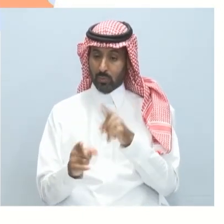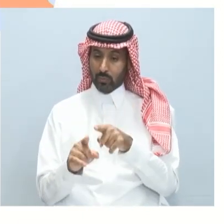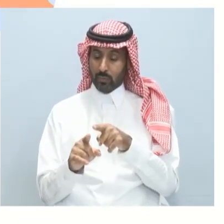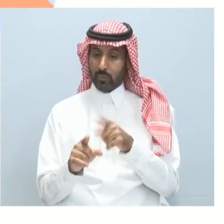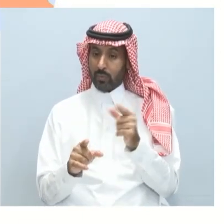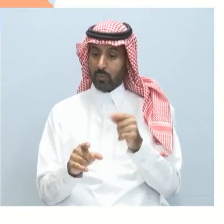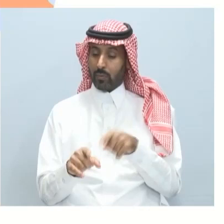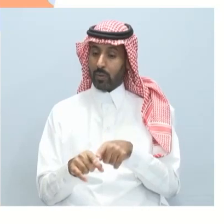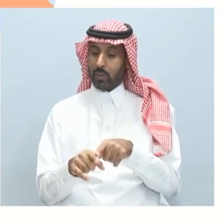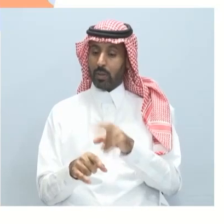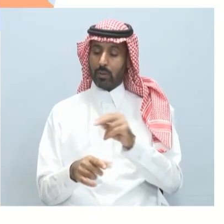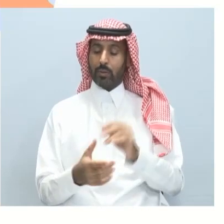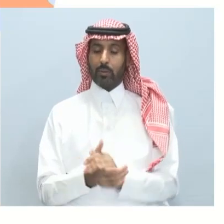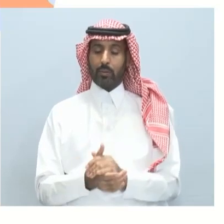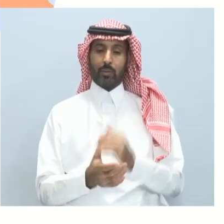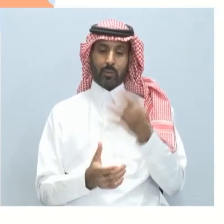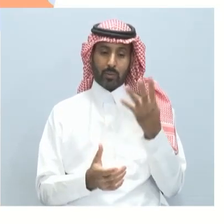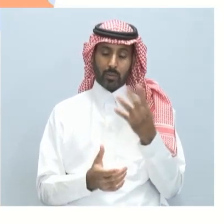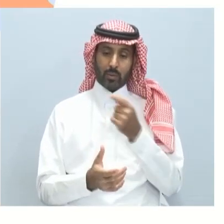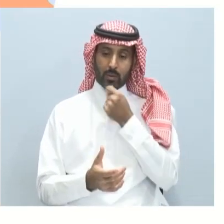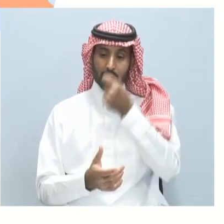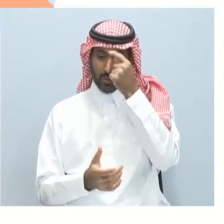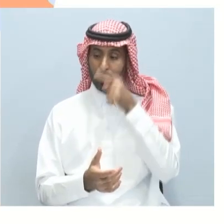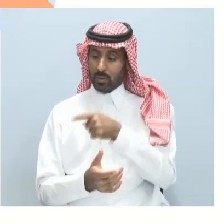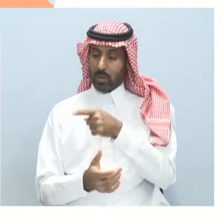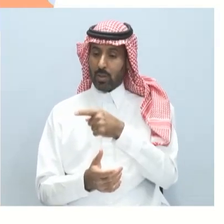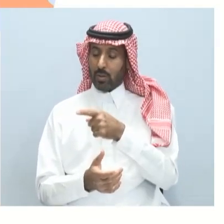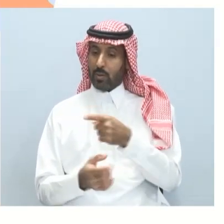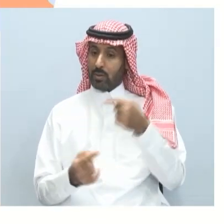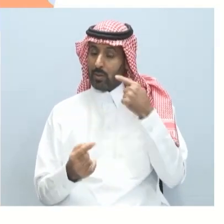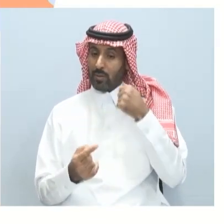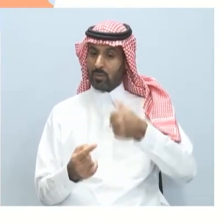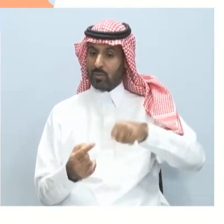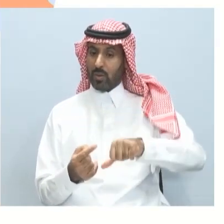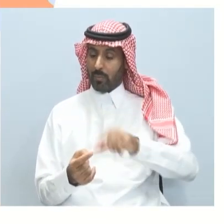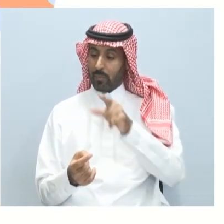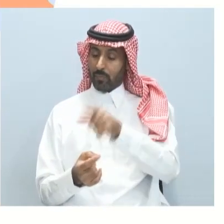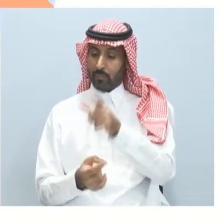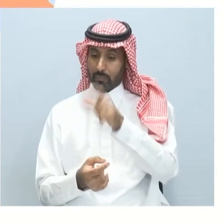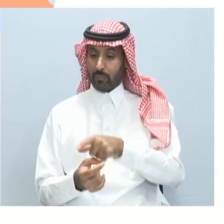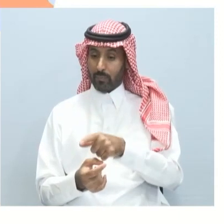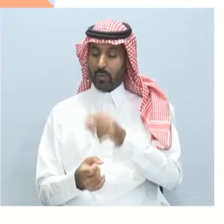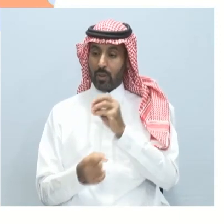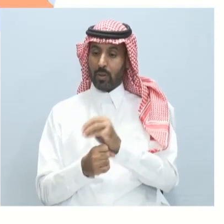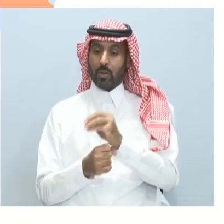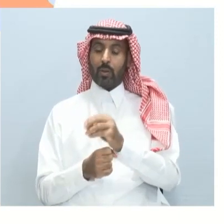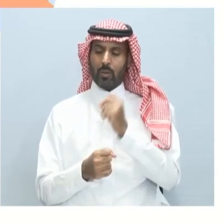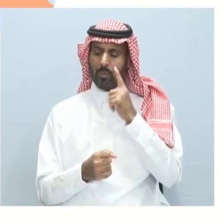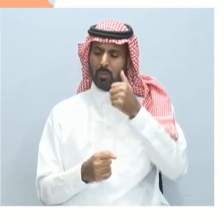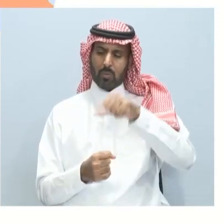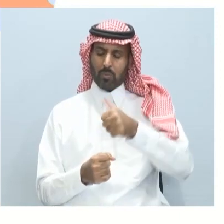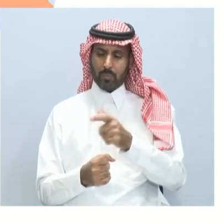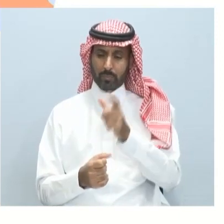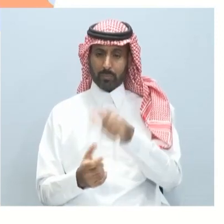qualities. Number four, to describe someone's negative and positive qualities and give a personal opinion about